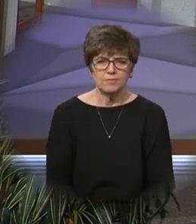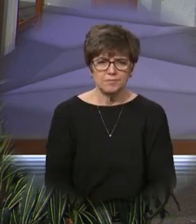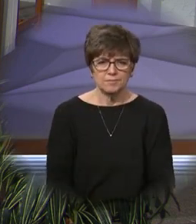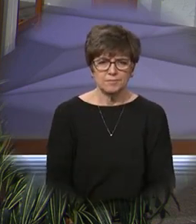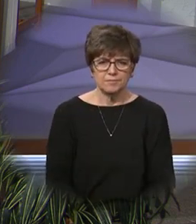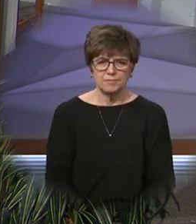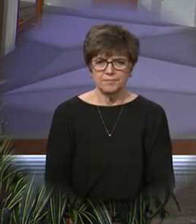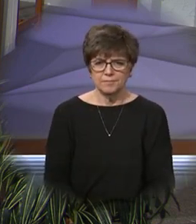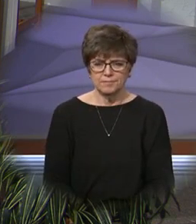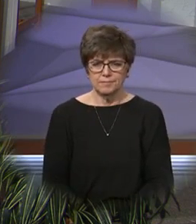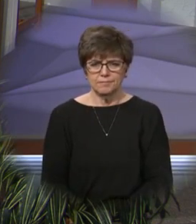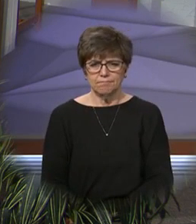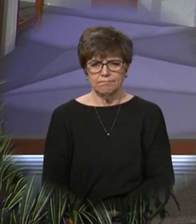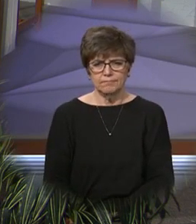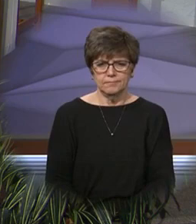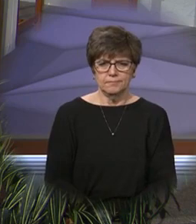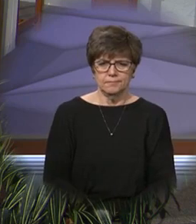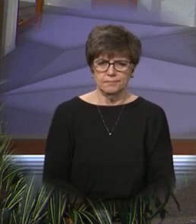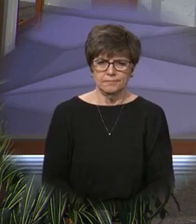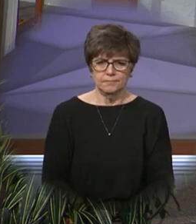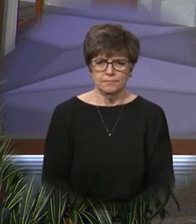grace.